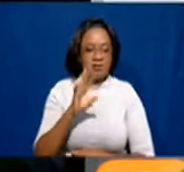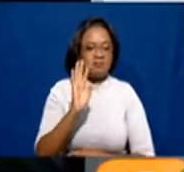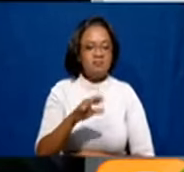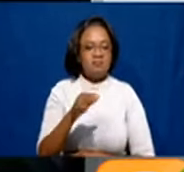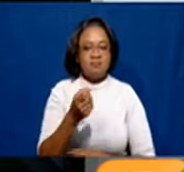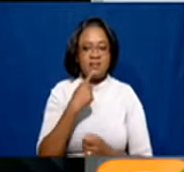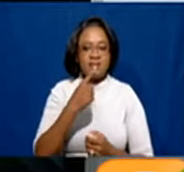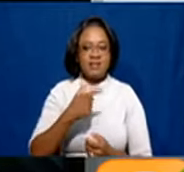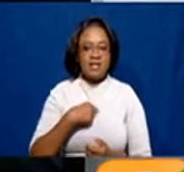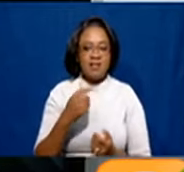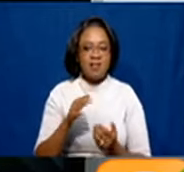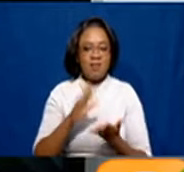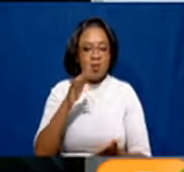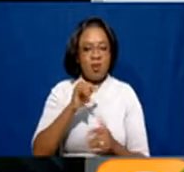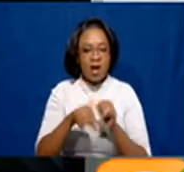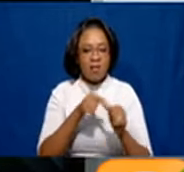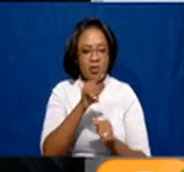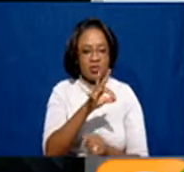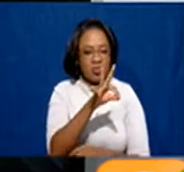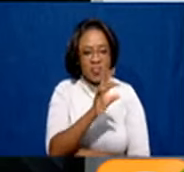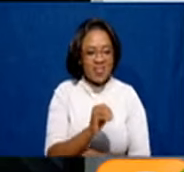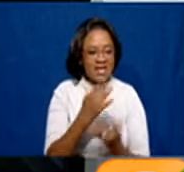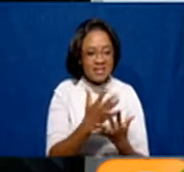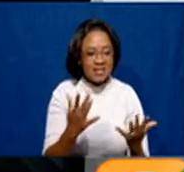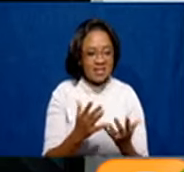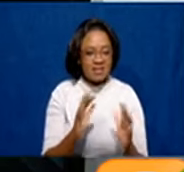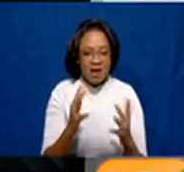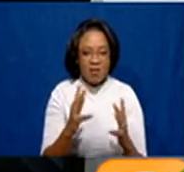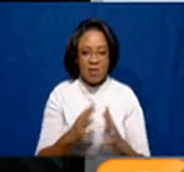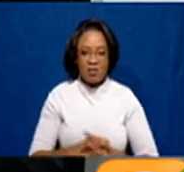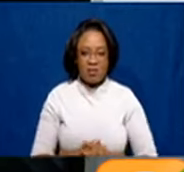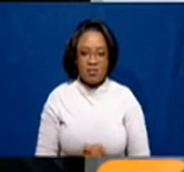more about these 30 things. How did that all come about?